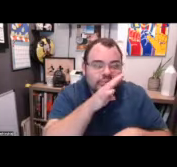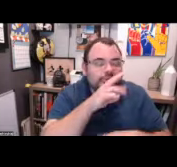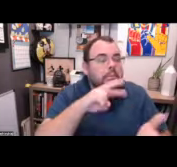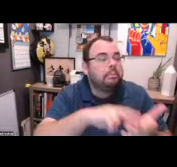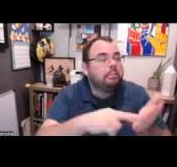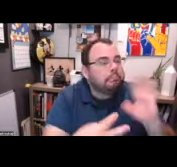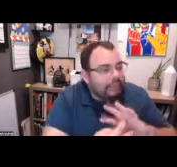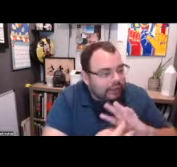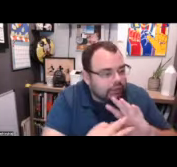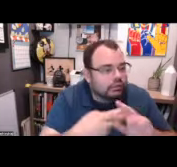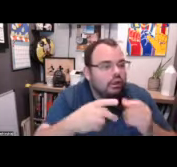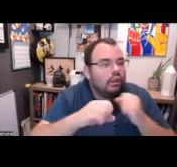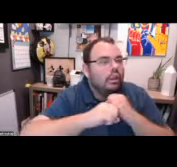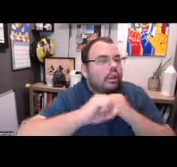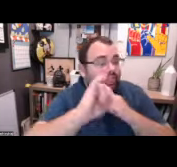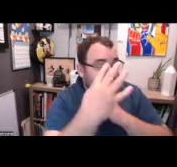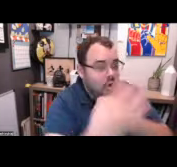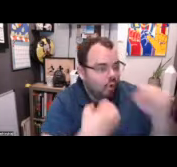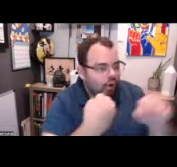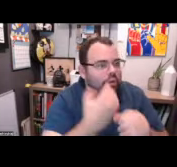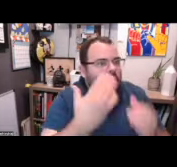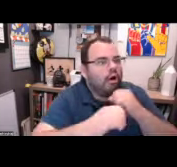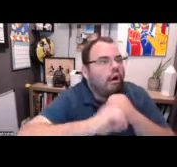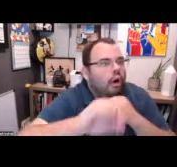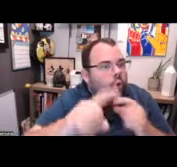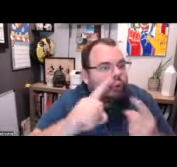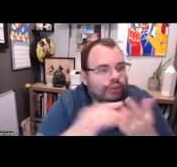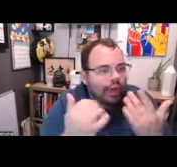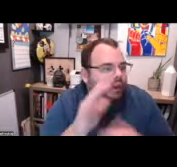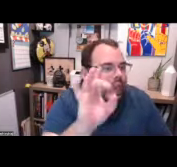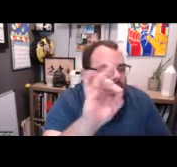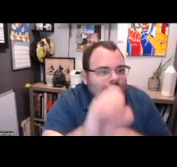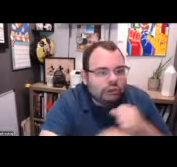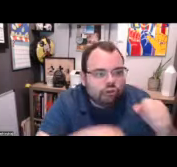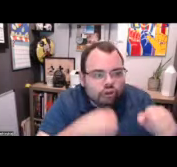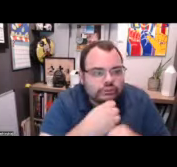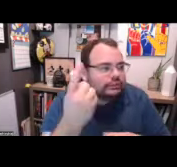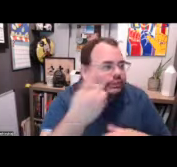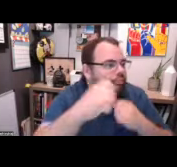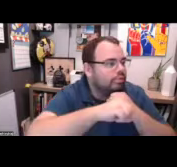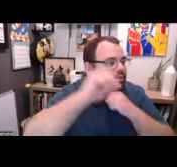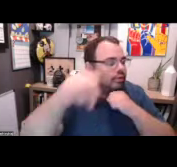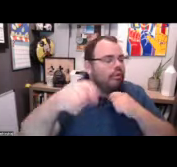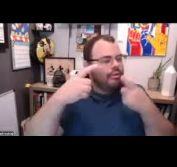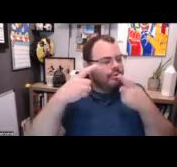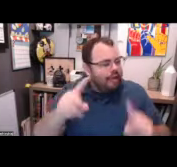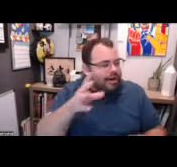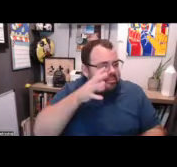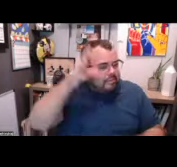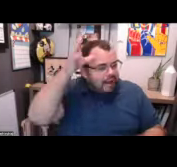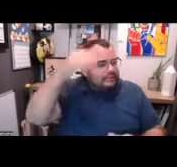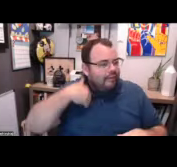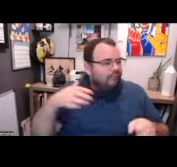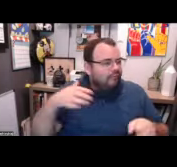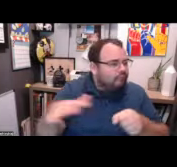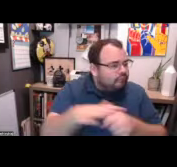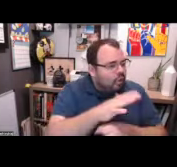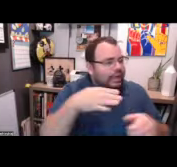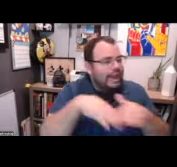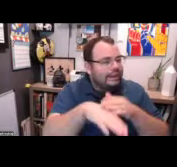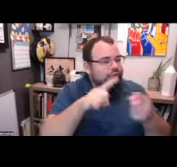language. It's not that you get all of the English language, so you would need maybe 8 years